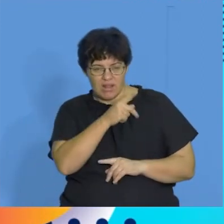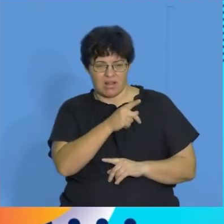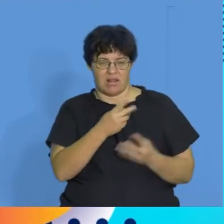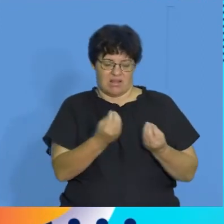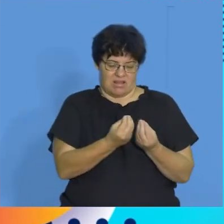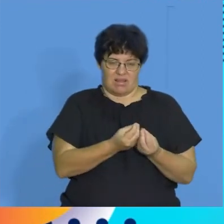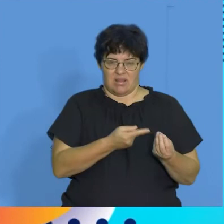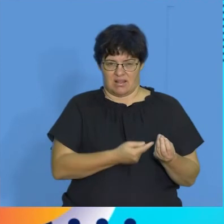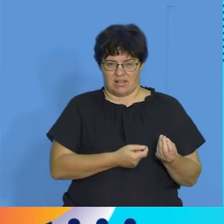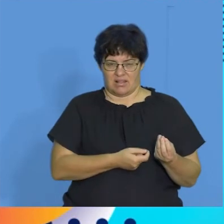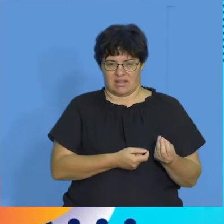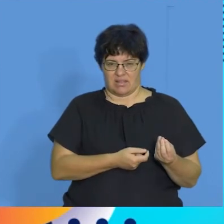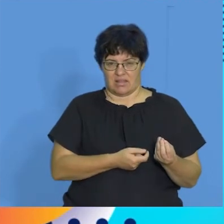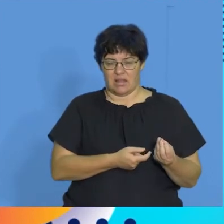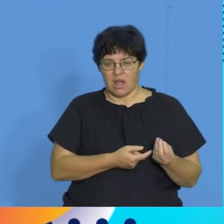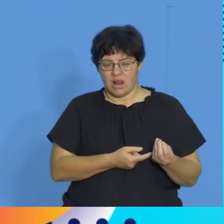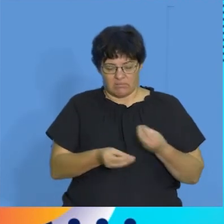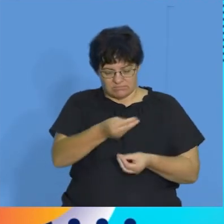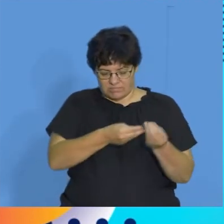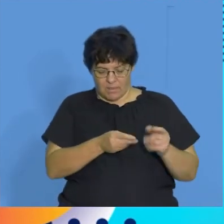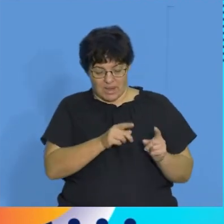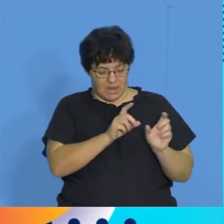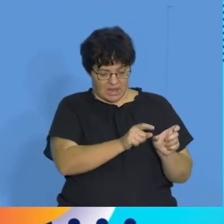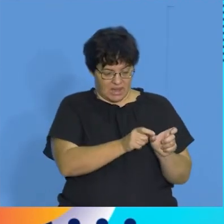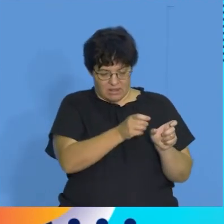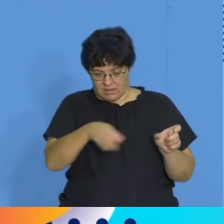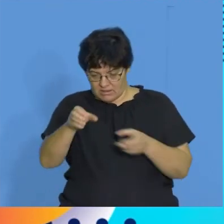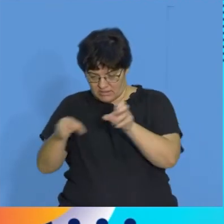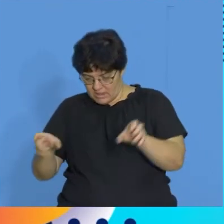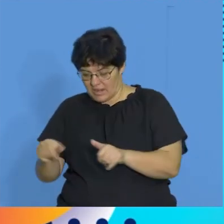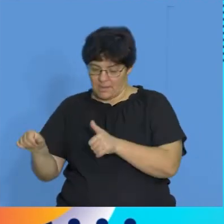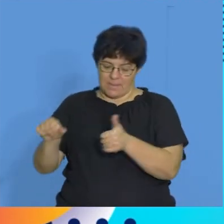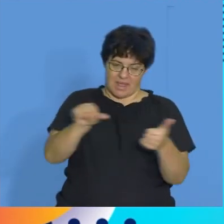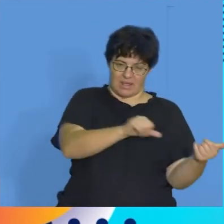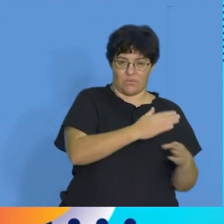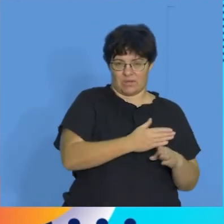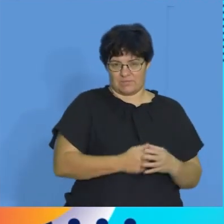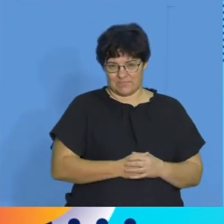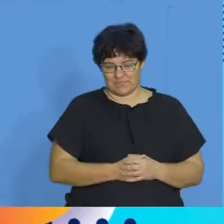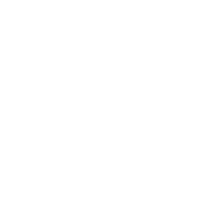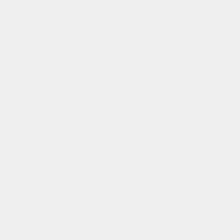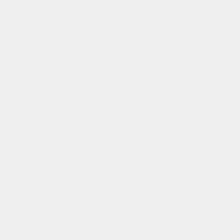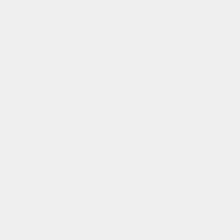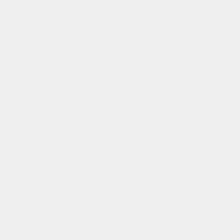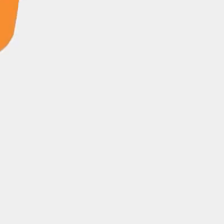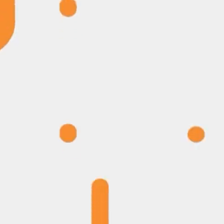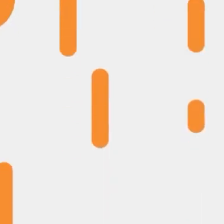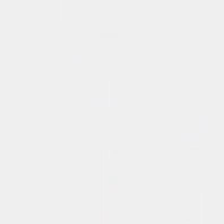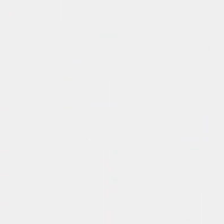real, masses, and try to work backwards in as far as the stoichiometry is concerned. Let's take a short break for